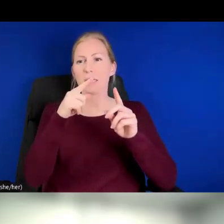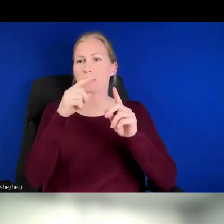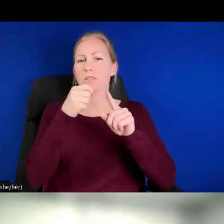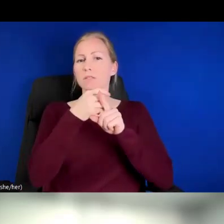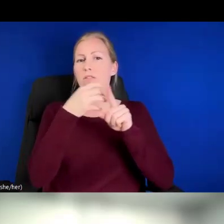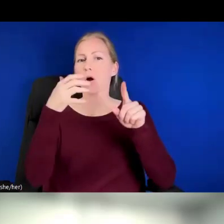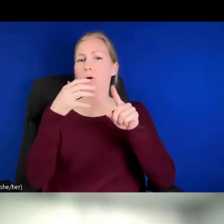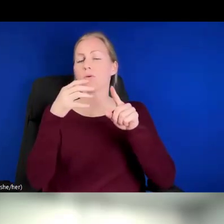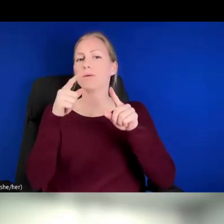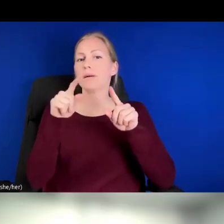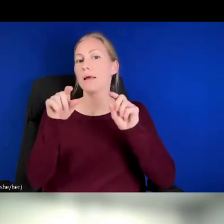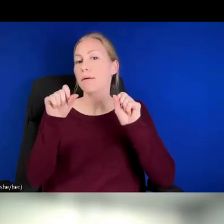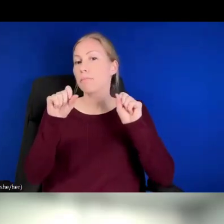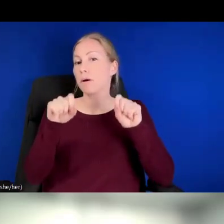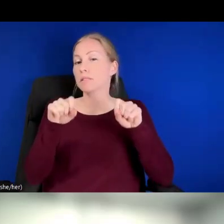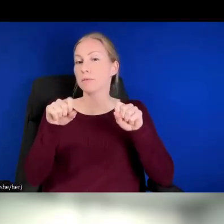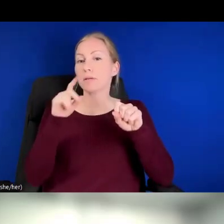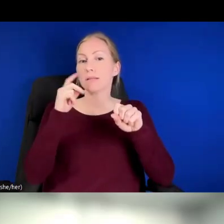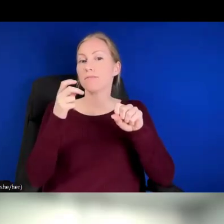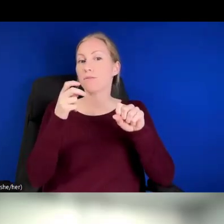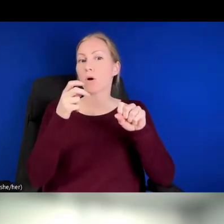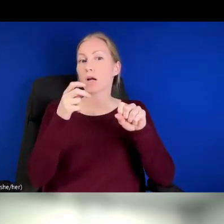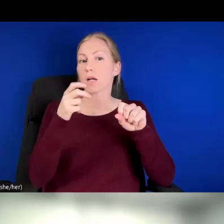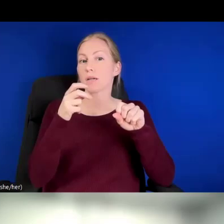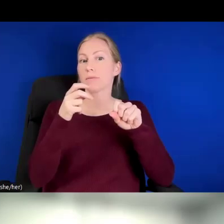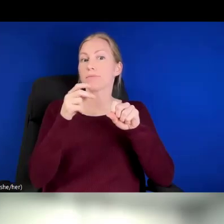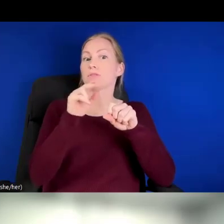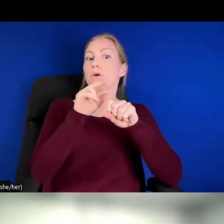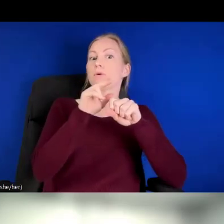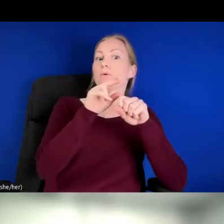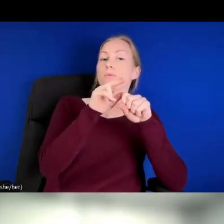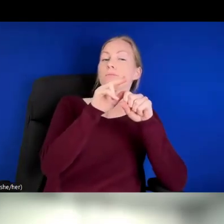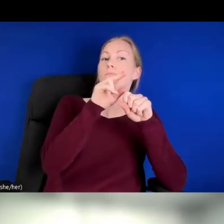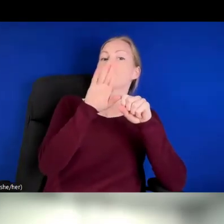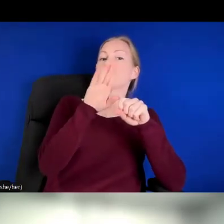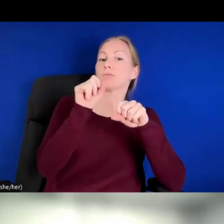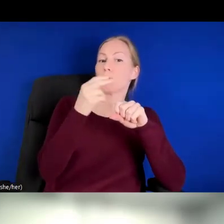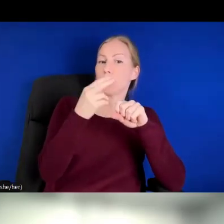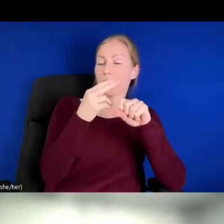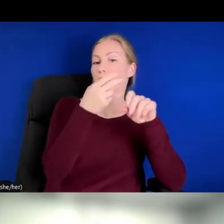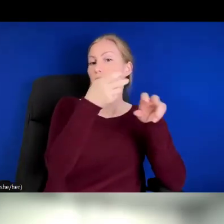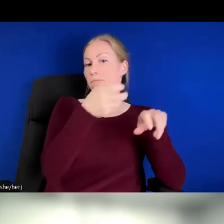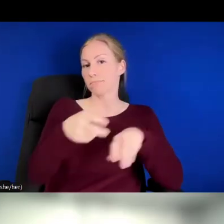for transferring Bridgewater to DMH.